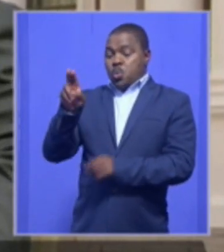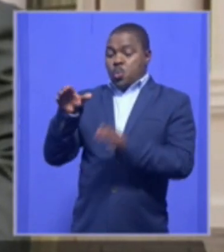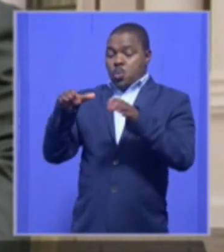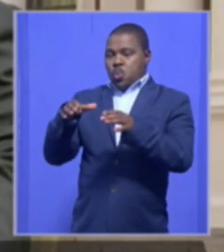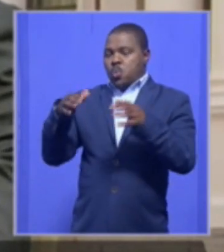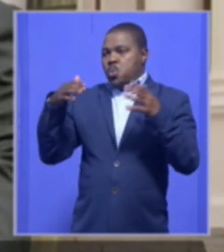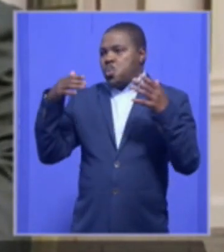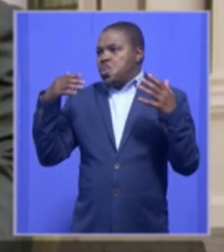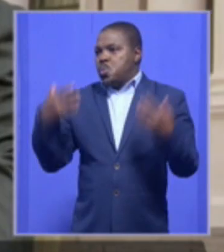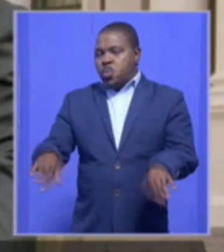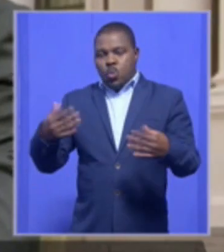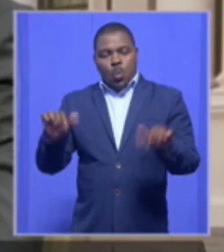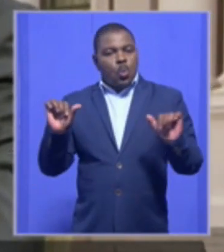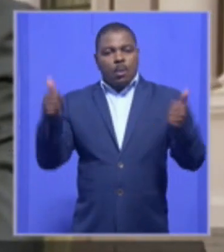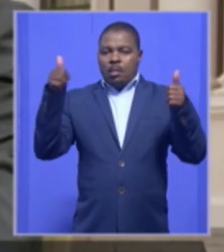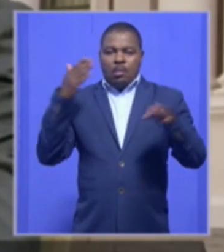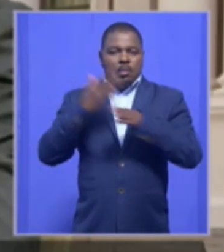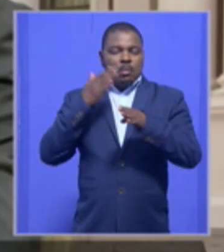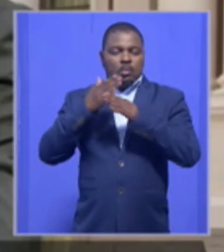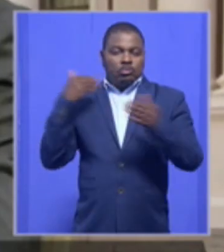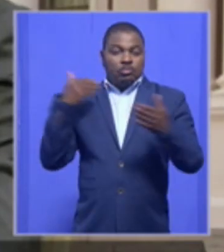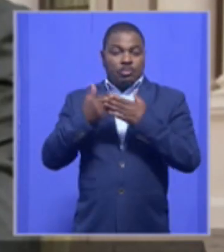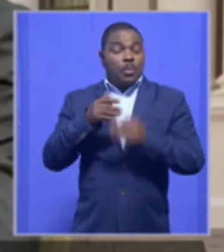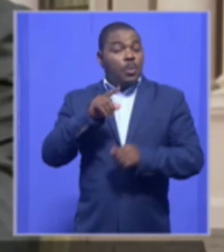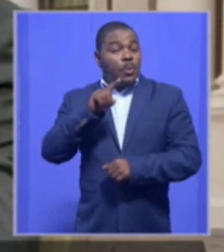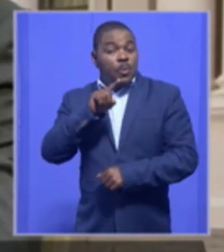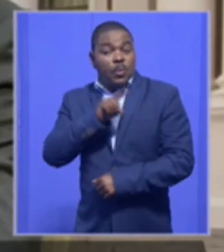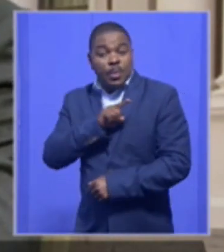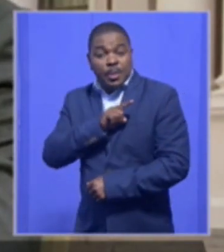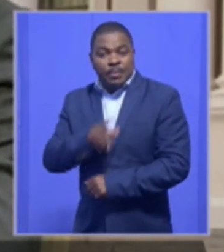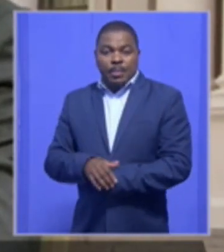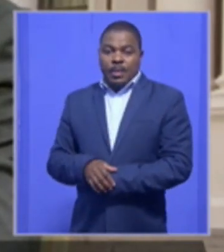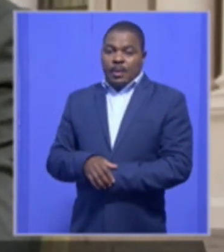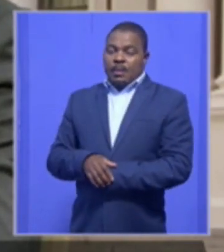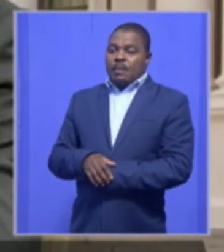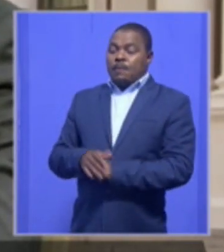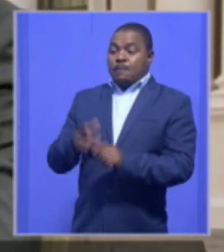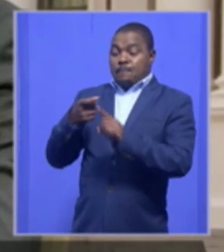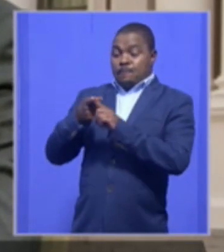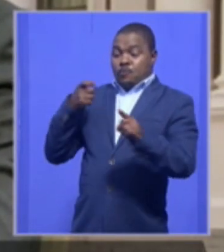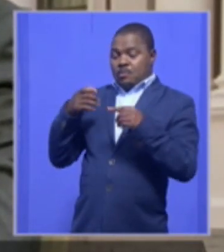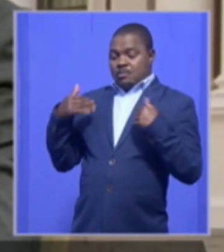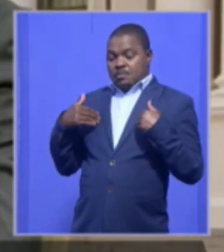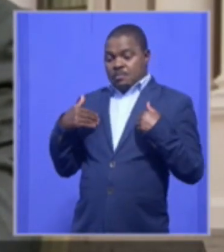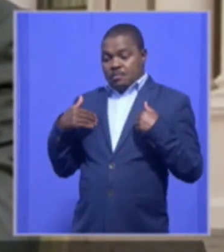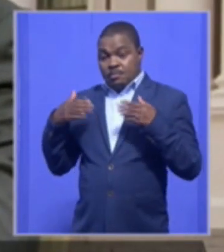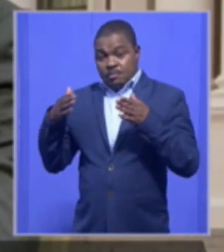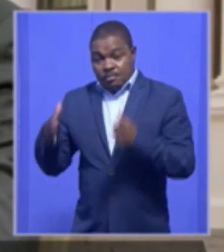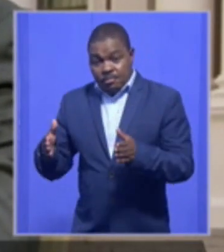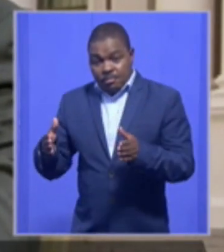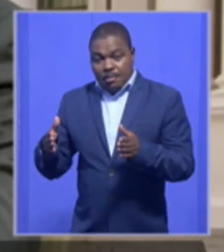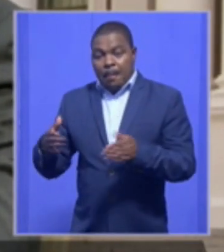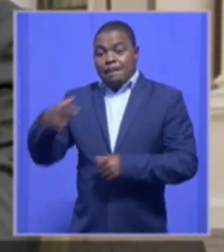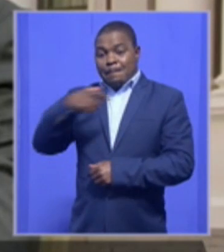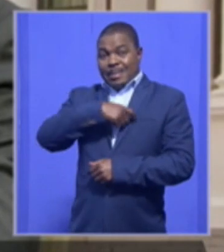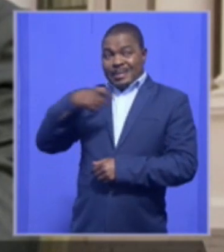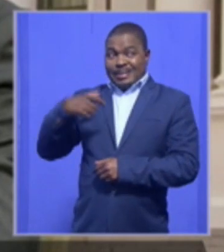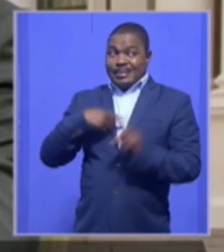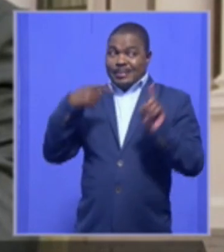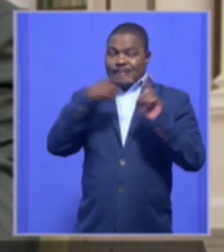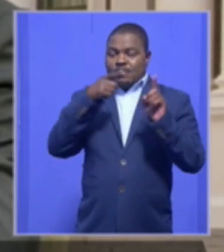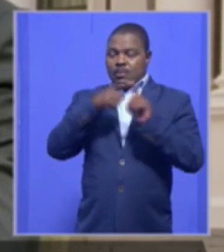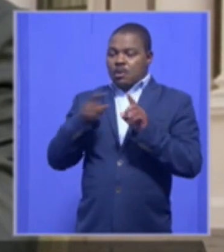exceptionally well. And the reason is because right from the beginning, the president said to all